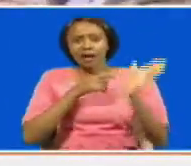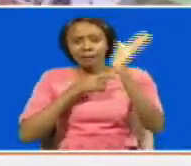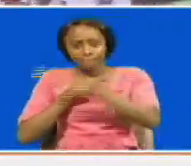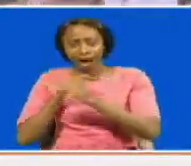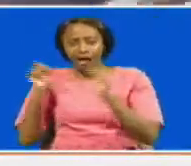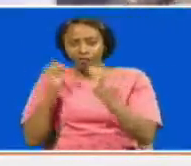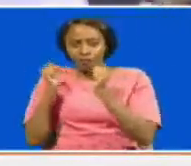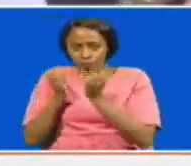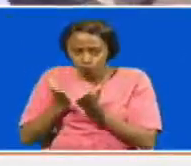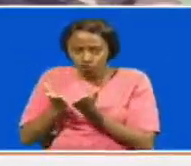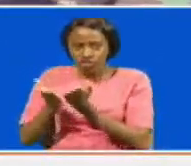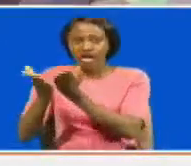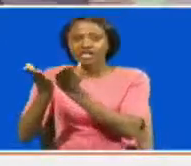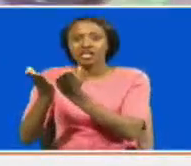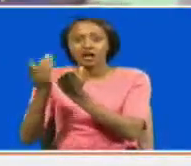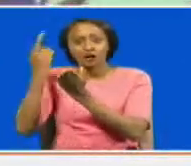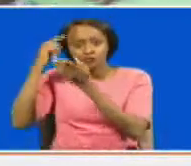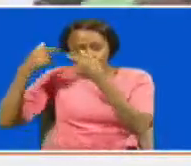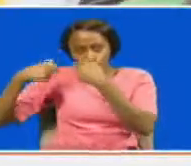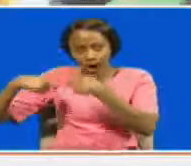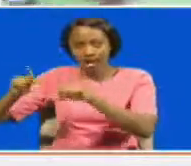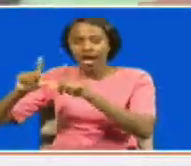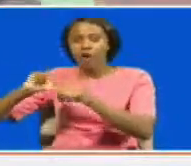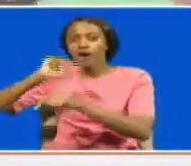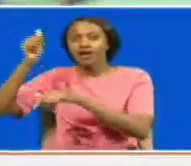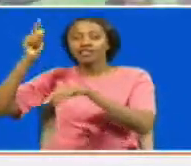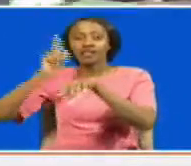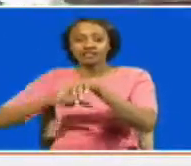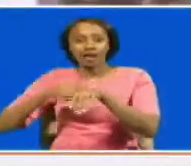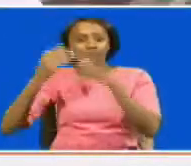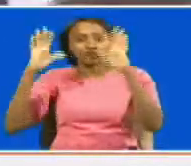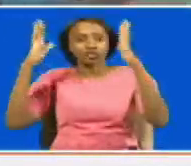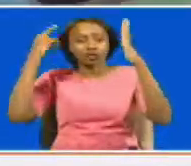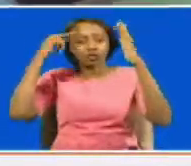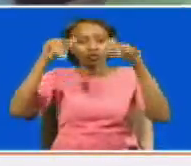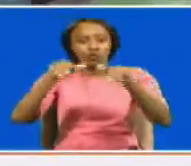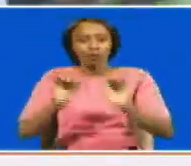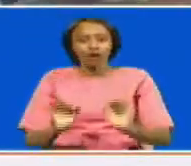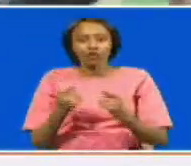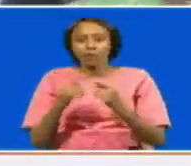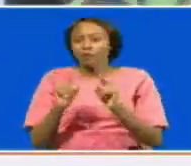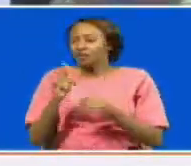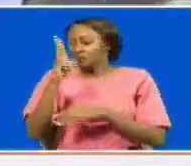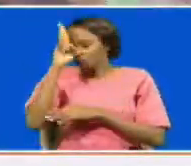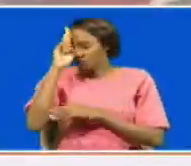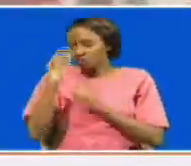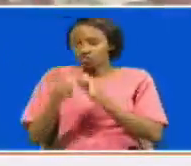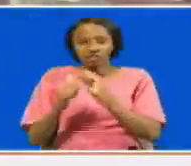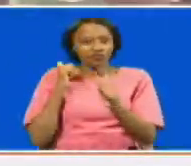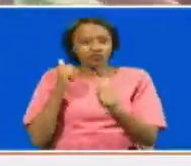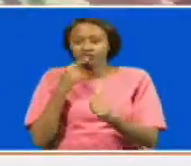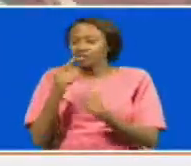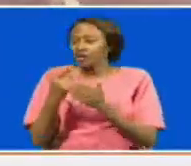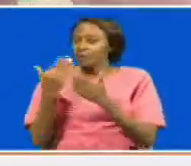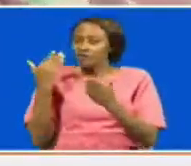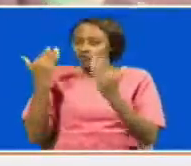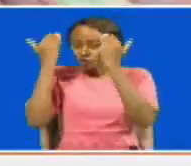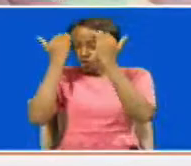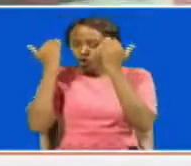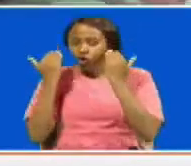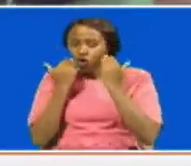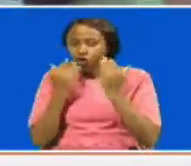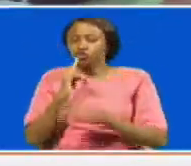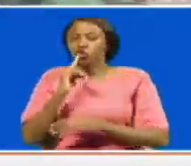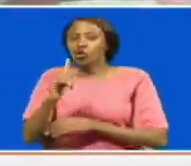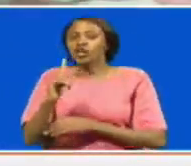for the post-mortem to allow them plan for another burial ceremony. However, the officers insisted that the orders they obtained from the